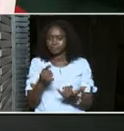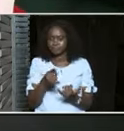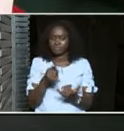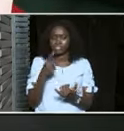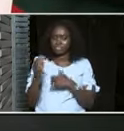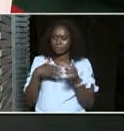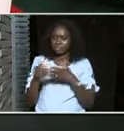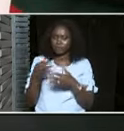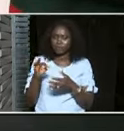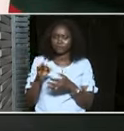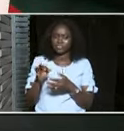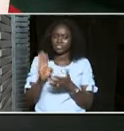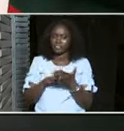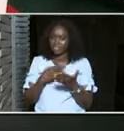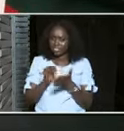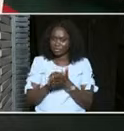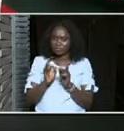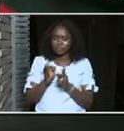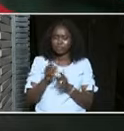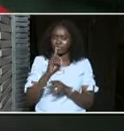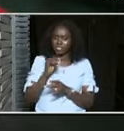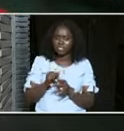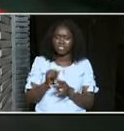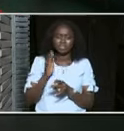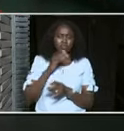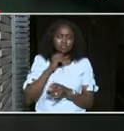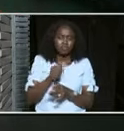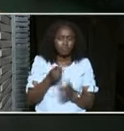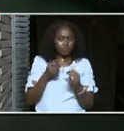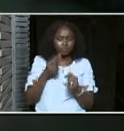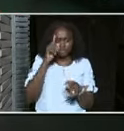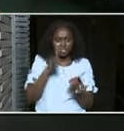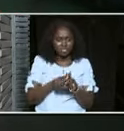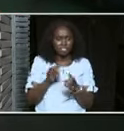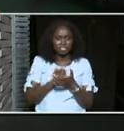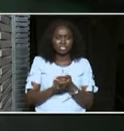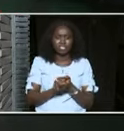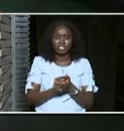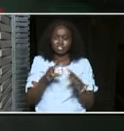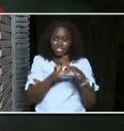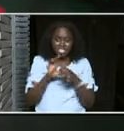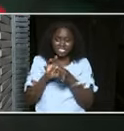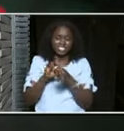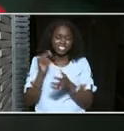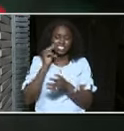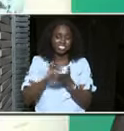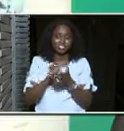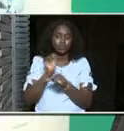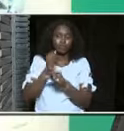that people really, in reality, want competence and that a united Nigeria that works for all is what